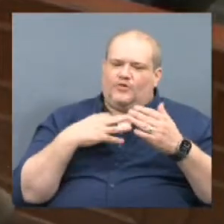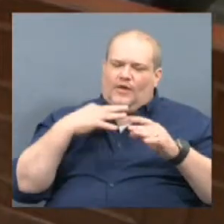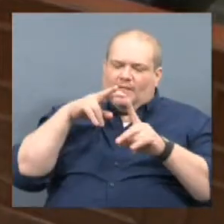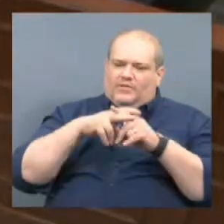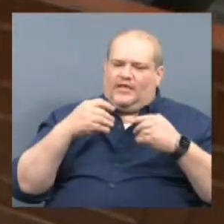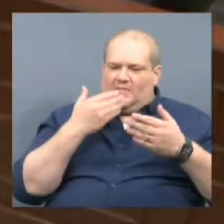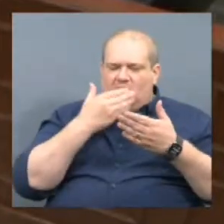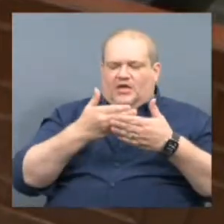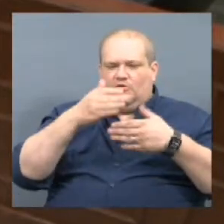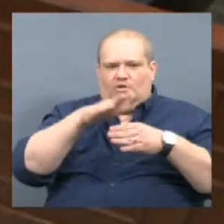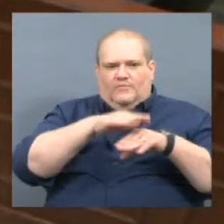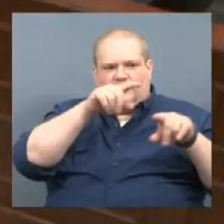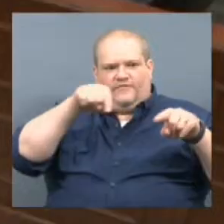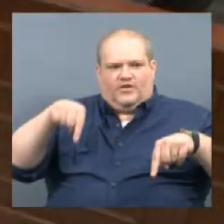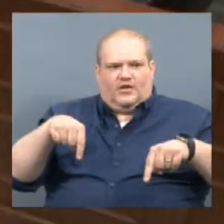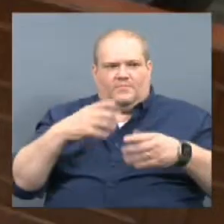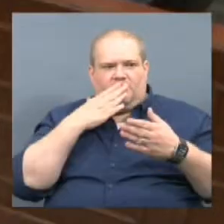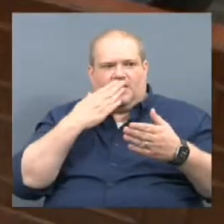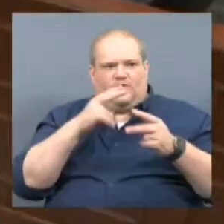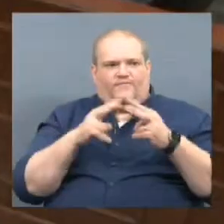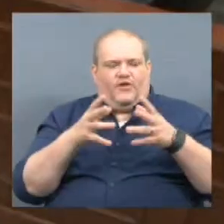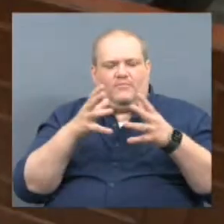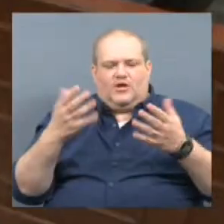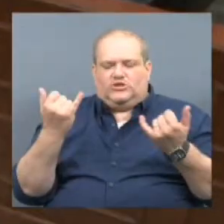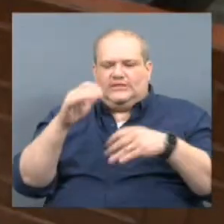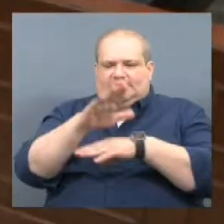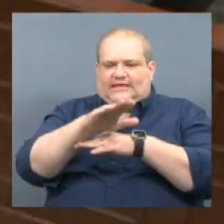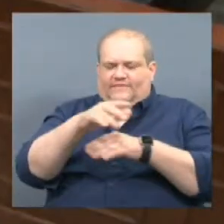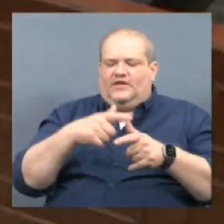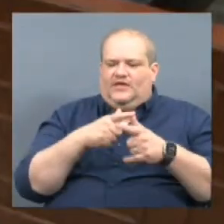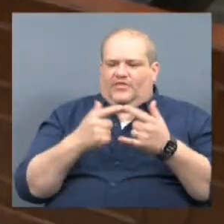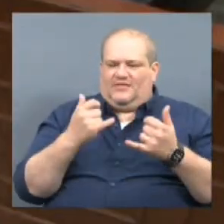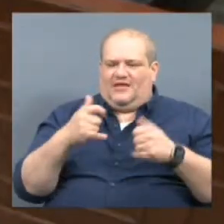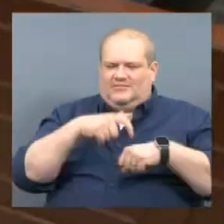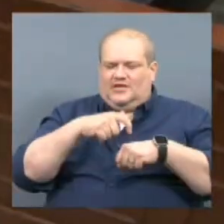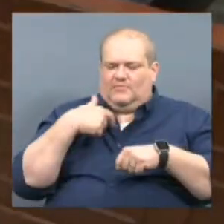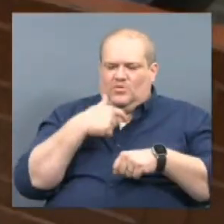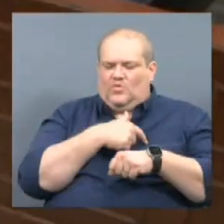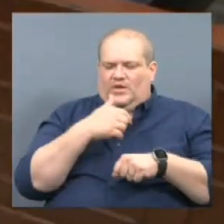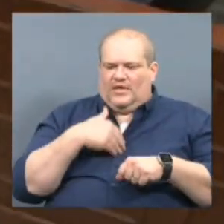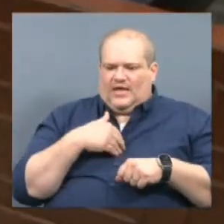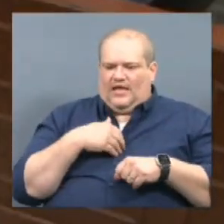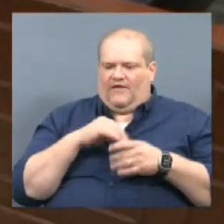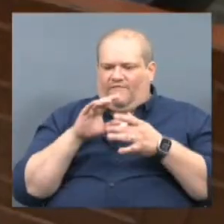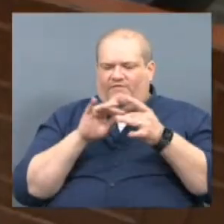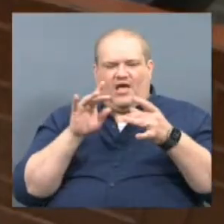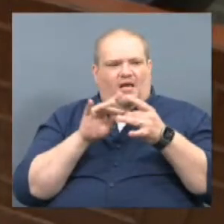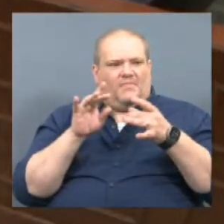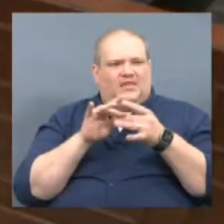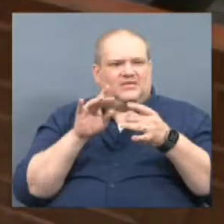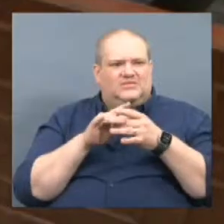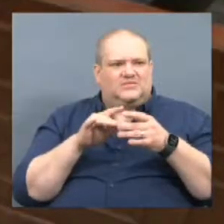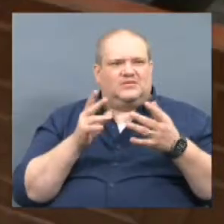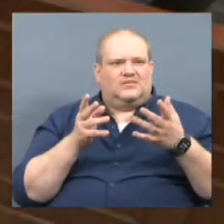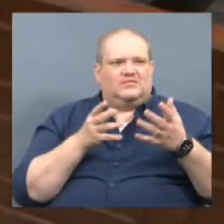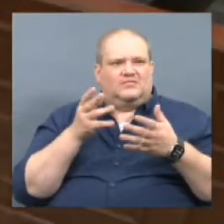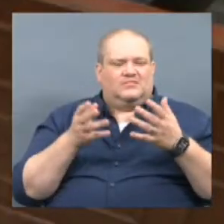you, neighbors, for coming out. Thank you all very much this evening. And at this particular time, we do have any citizen comments?